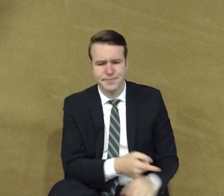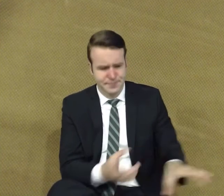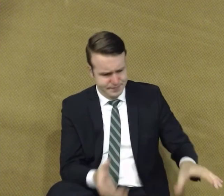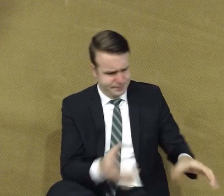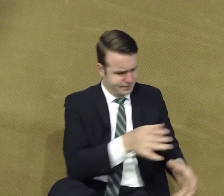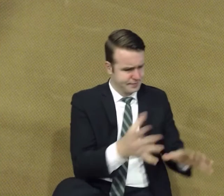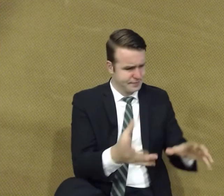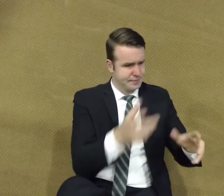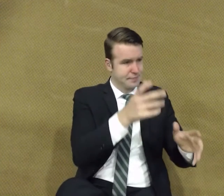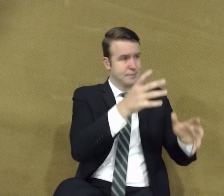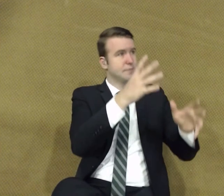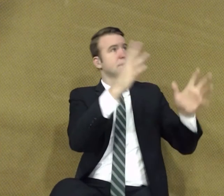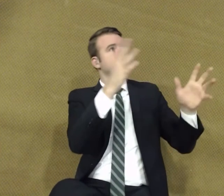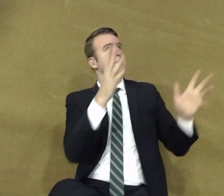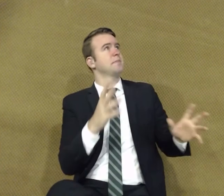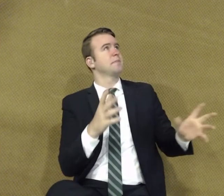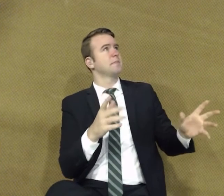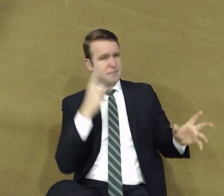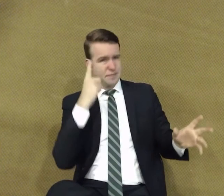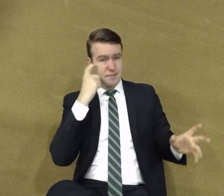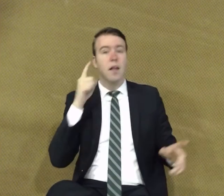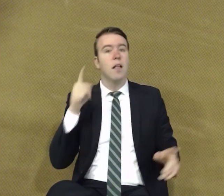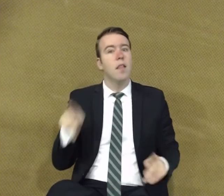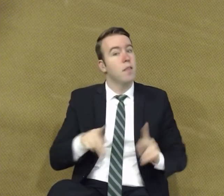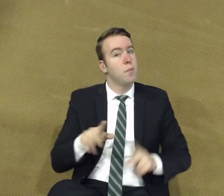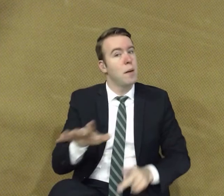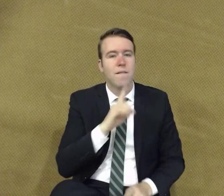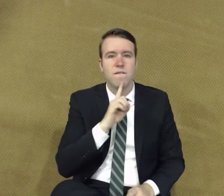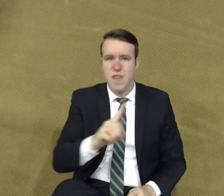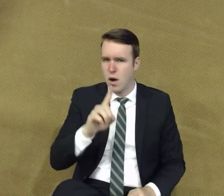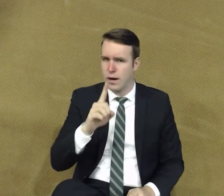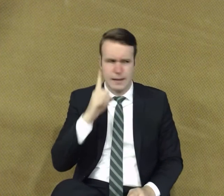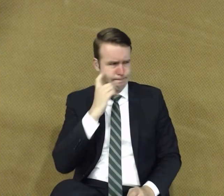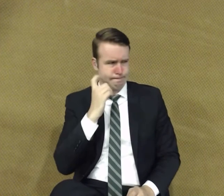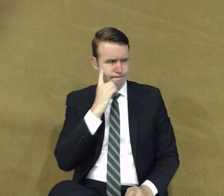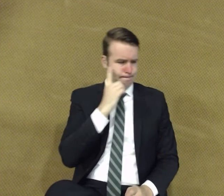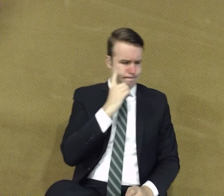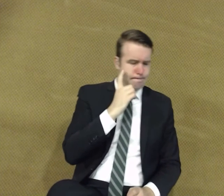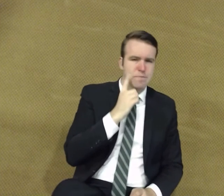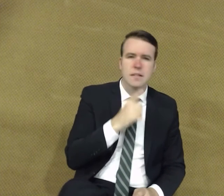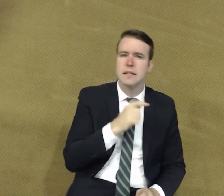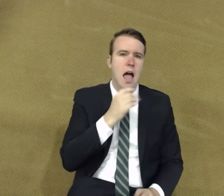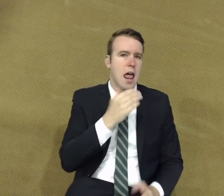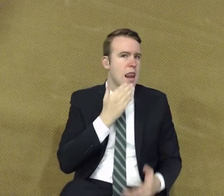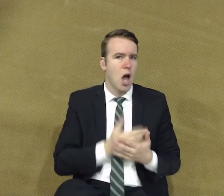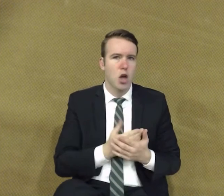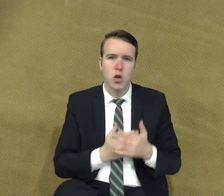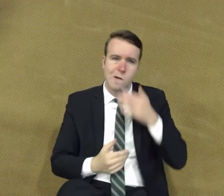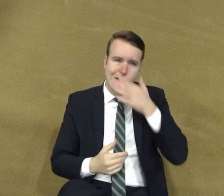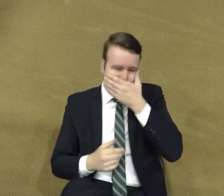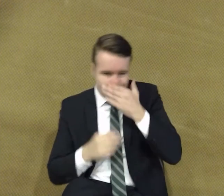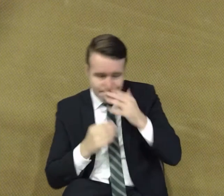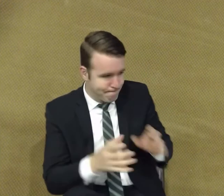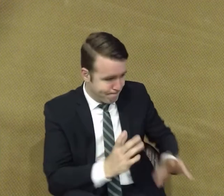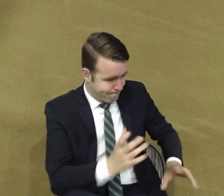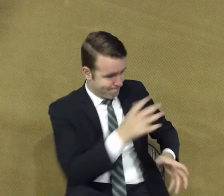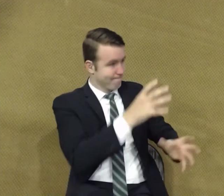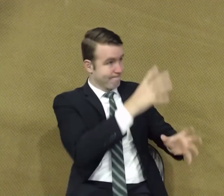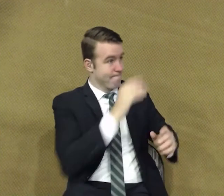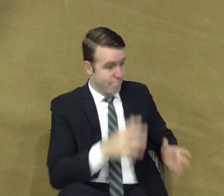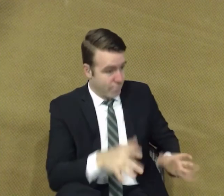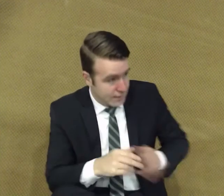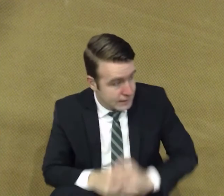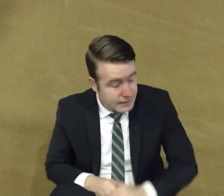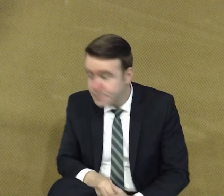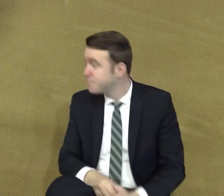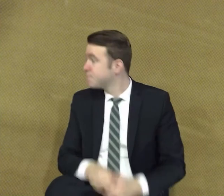up. They were very superstitious people, and so they thought, this is not good. They set him back up. They came back the